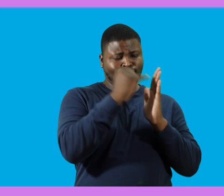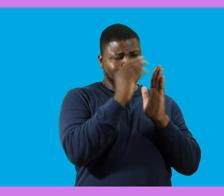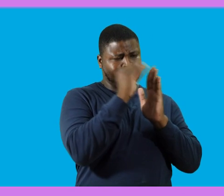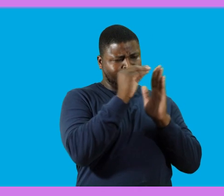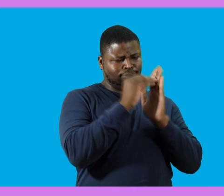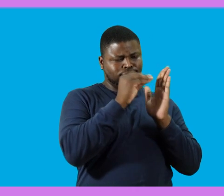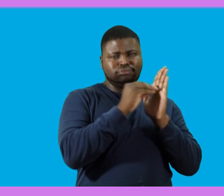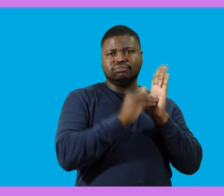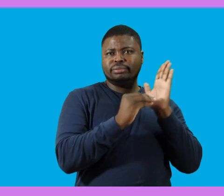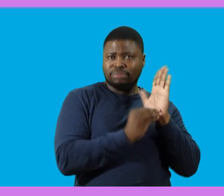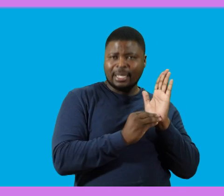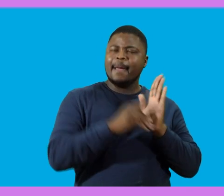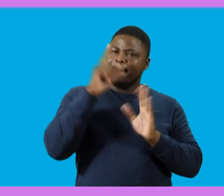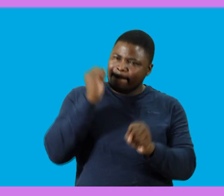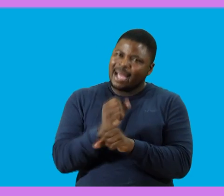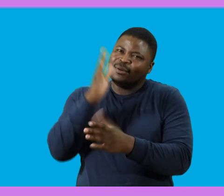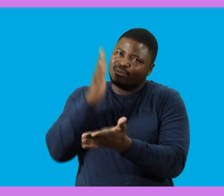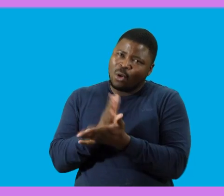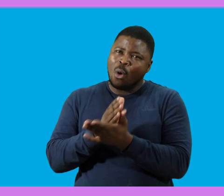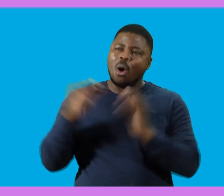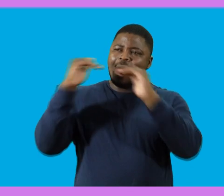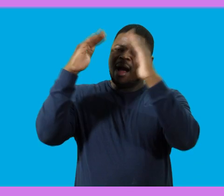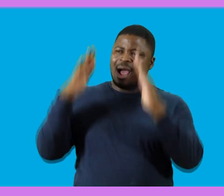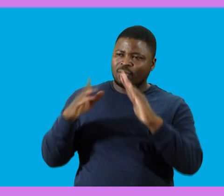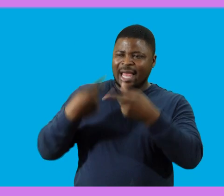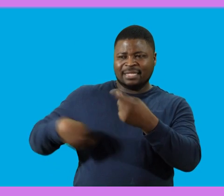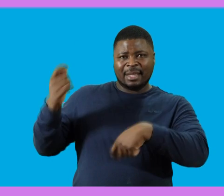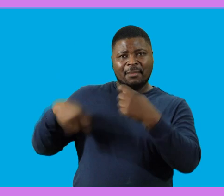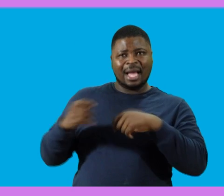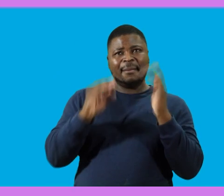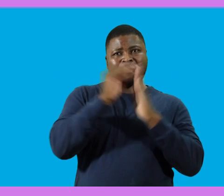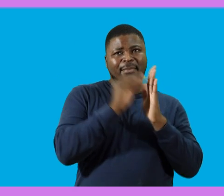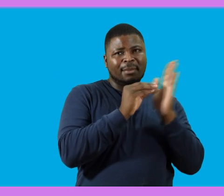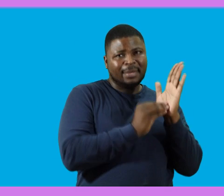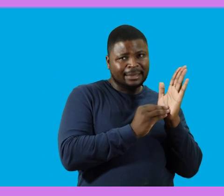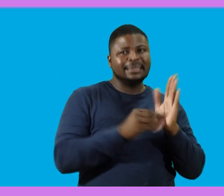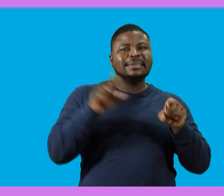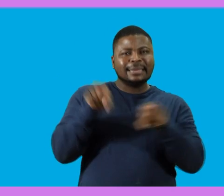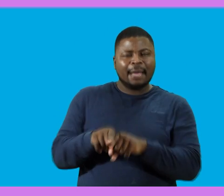make sure all your expenses are listed, and that you make room for unforeseen